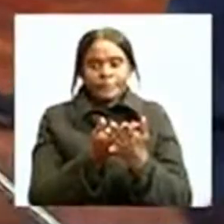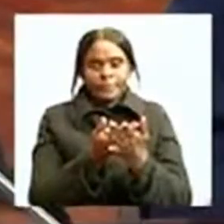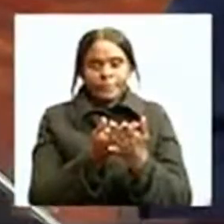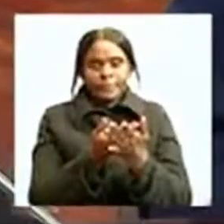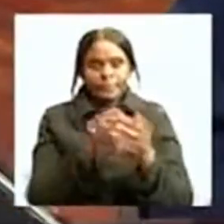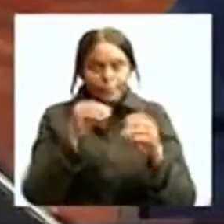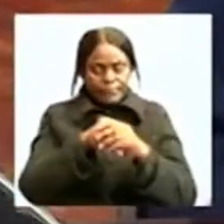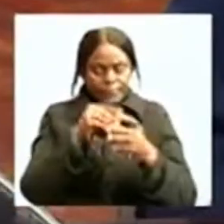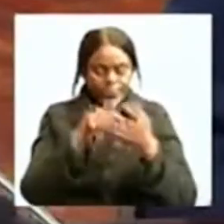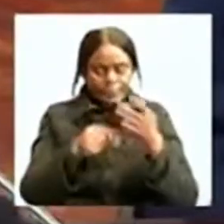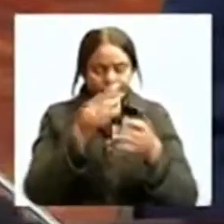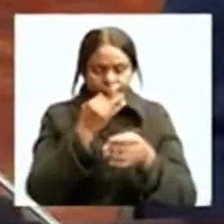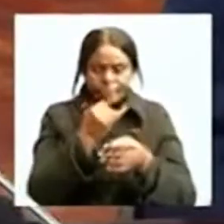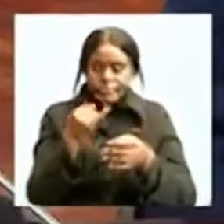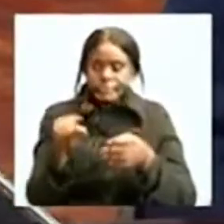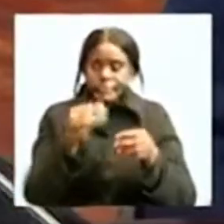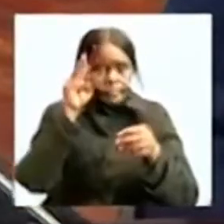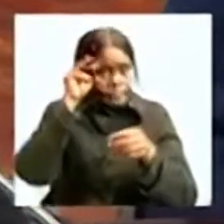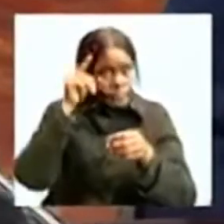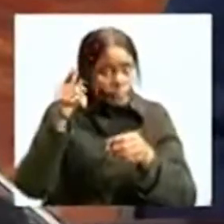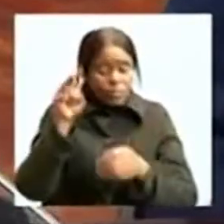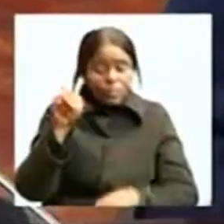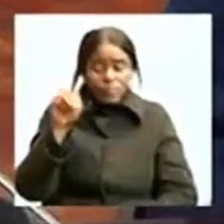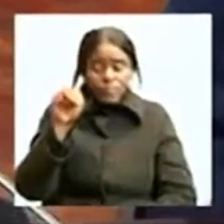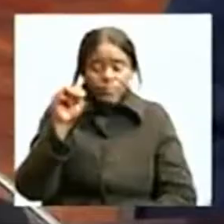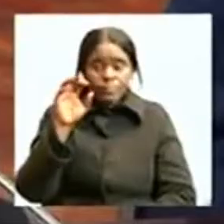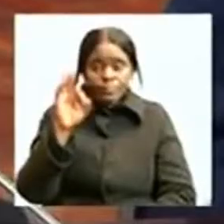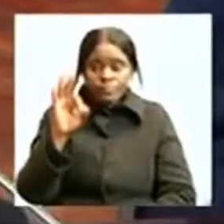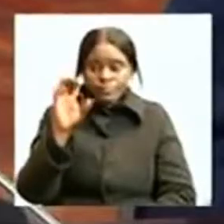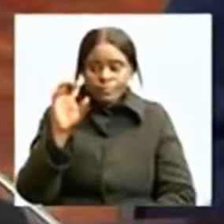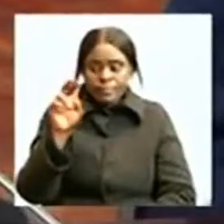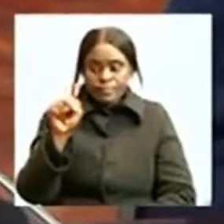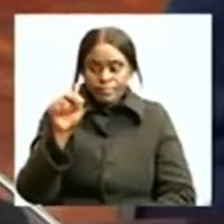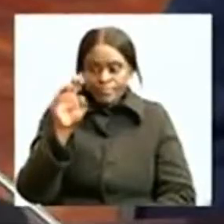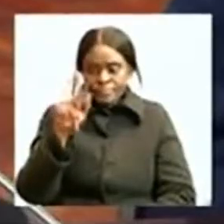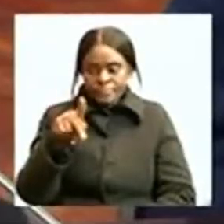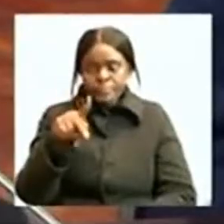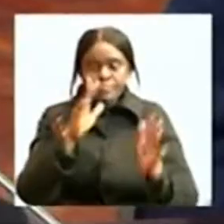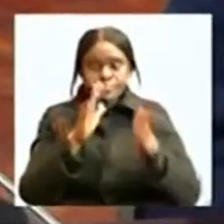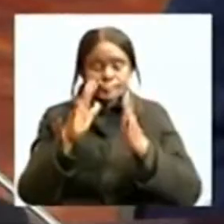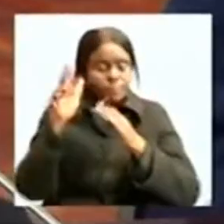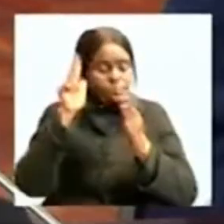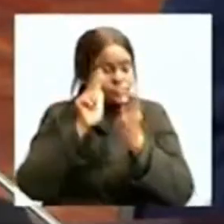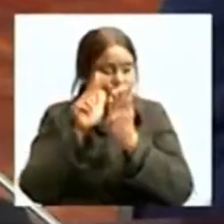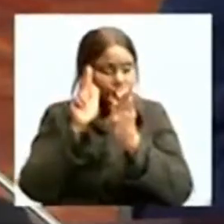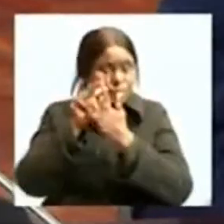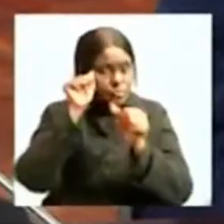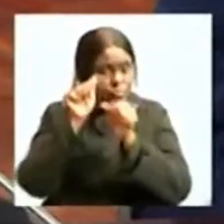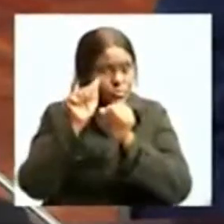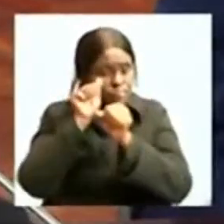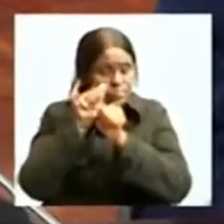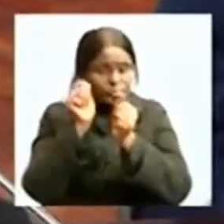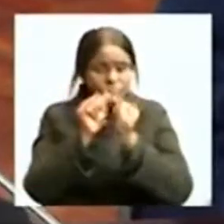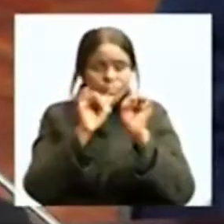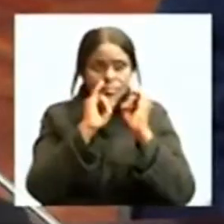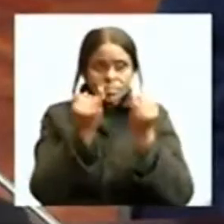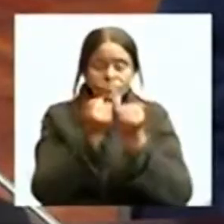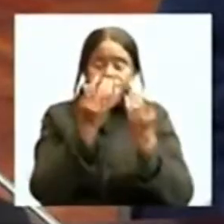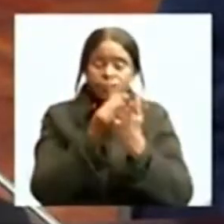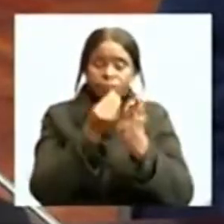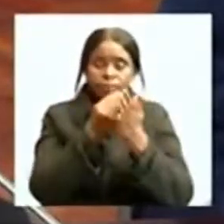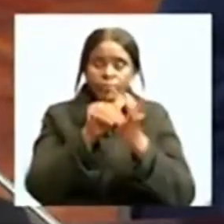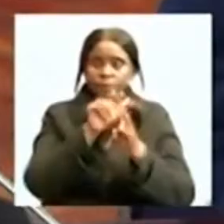In terms of the Ministry's response, the Ministry of Finance and National Planning signed service level agreements with financial institutions